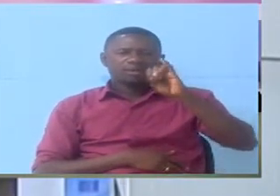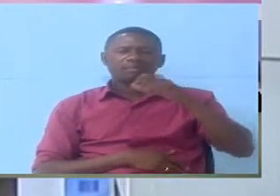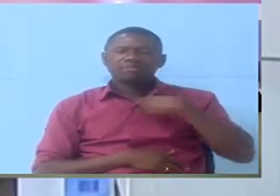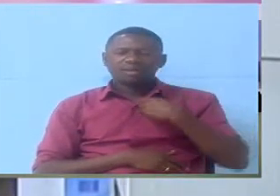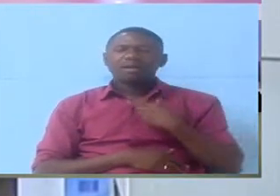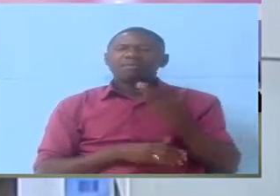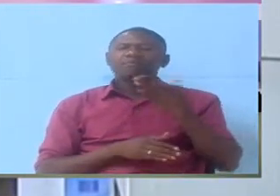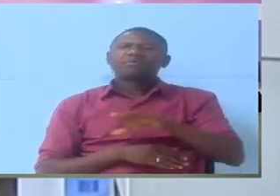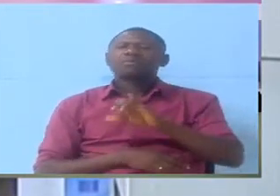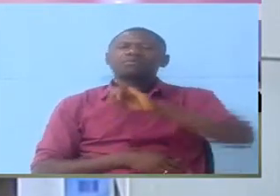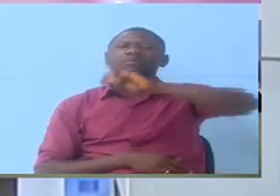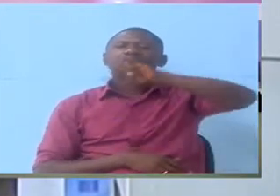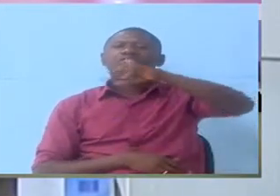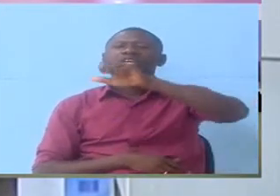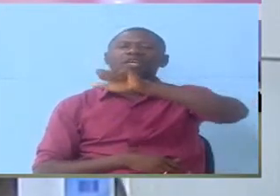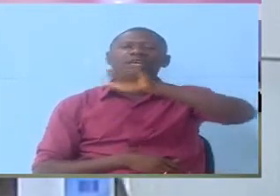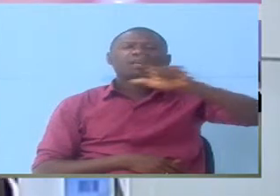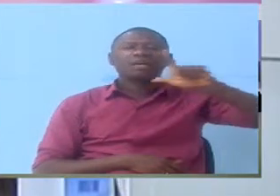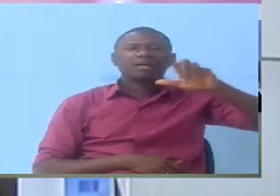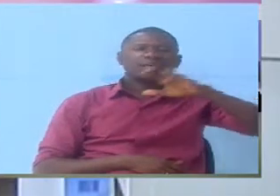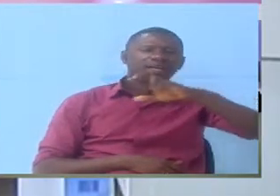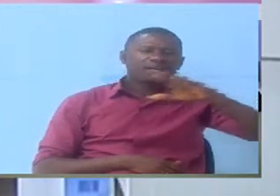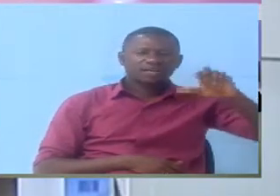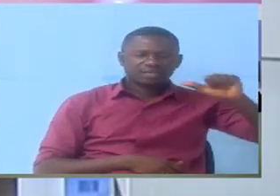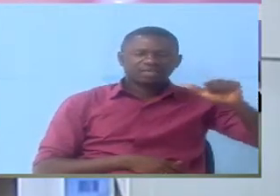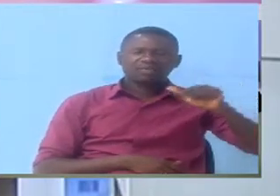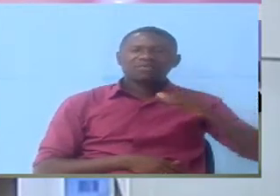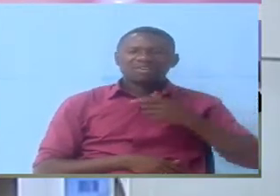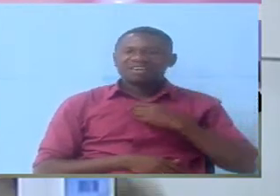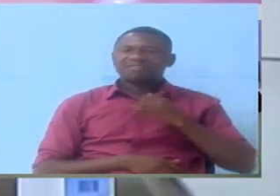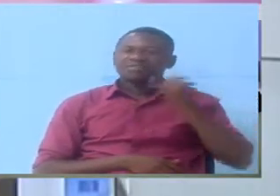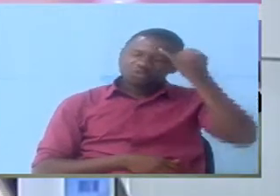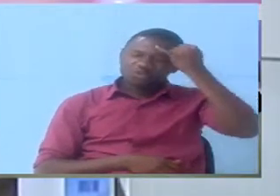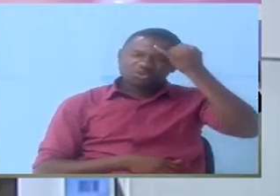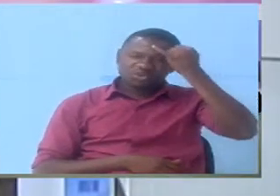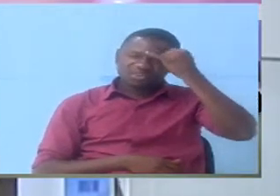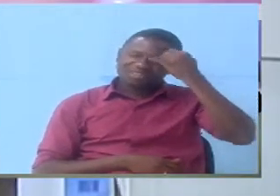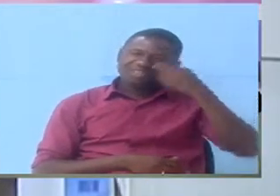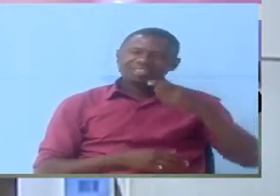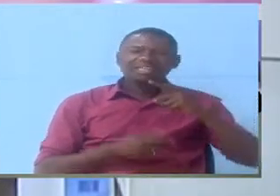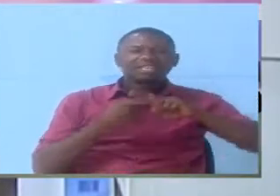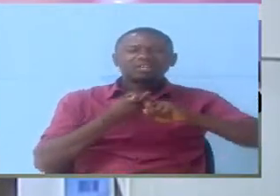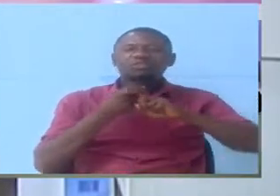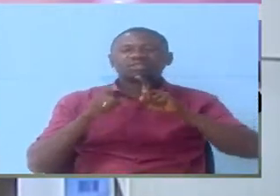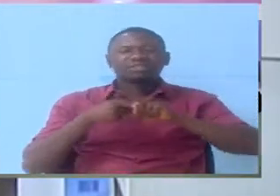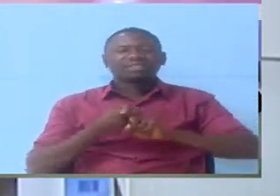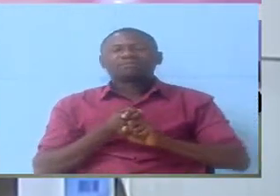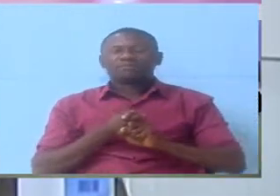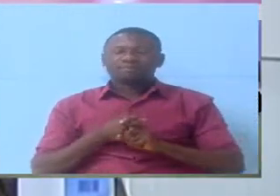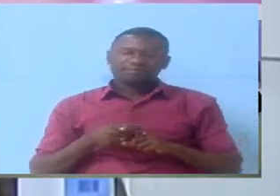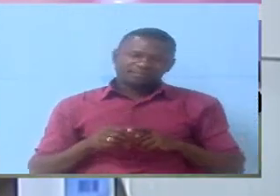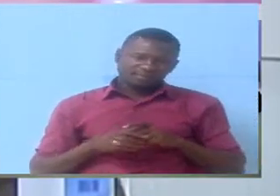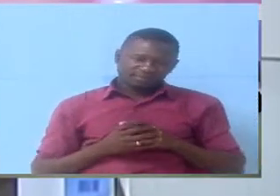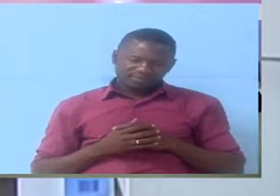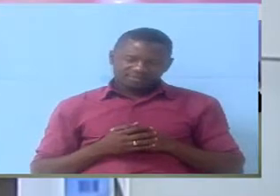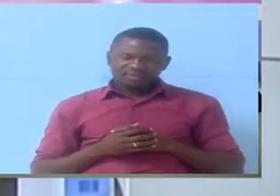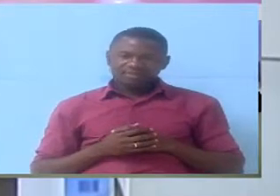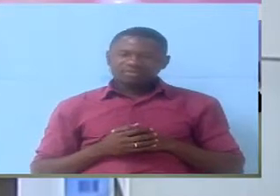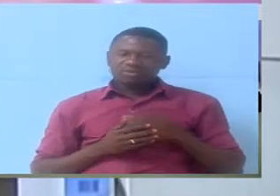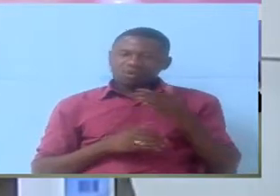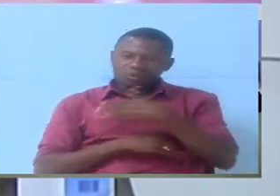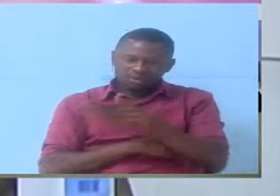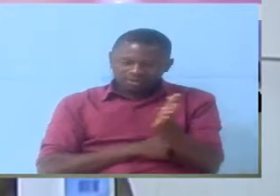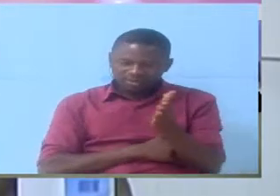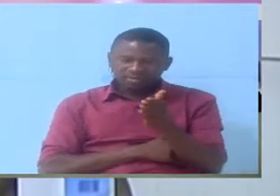Yo musana woleti. So when he knocked, Brian Nada Kong Kong, he opened immediately. I dialed a drone. When I saw him,